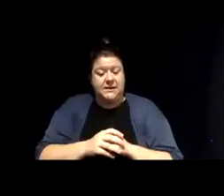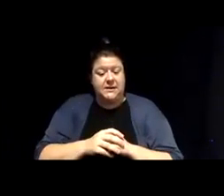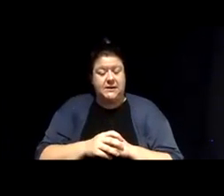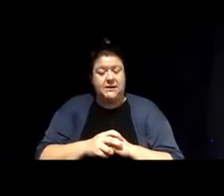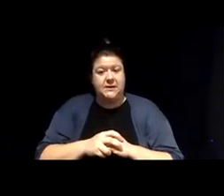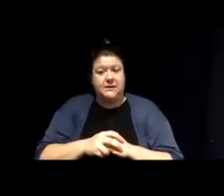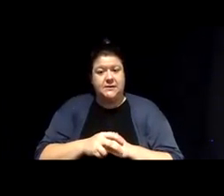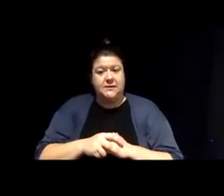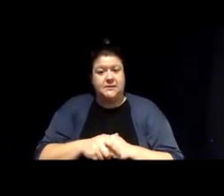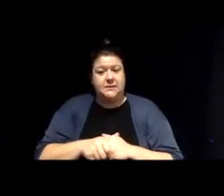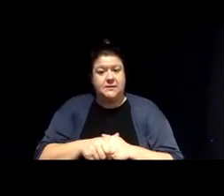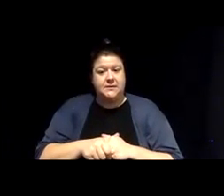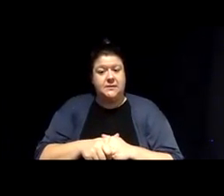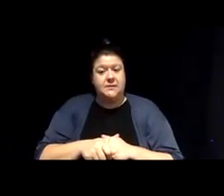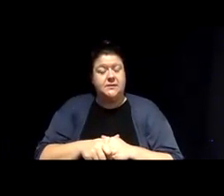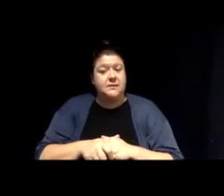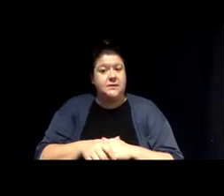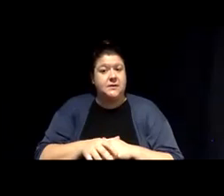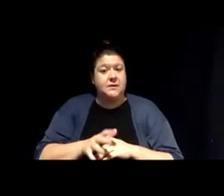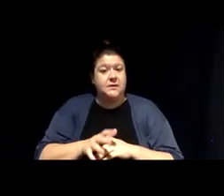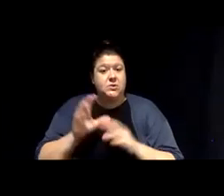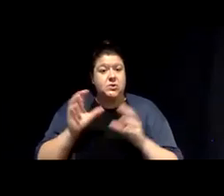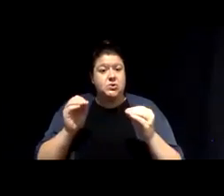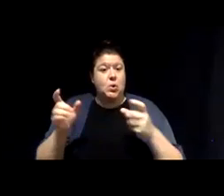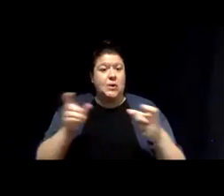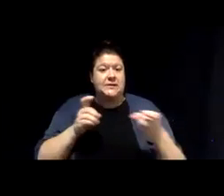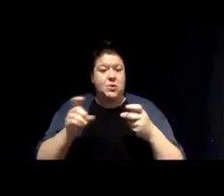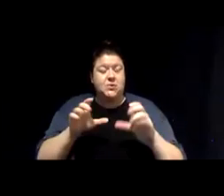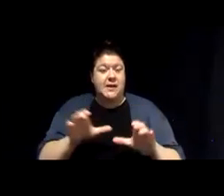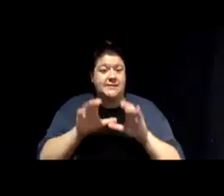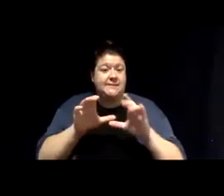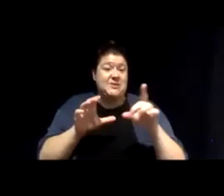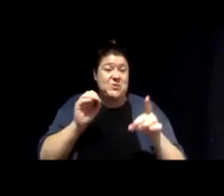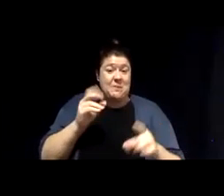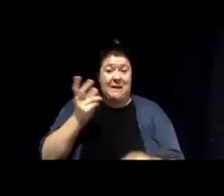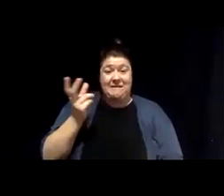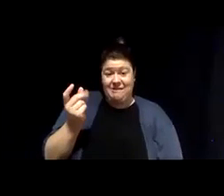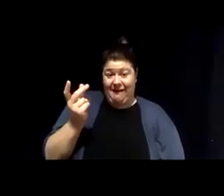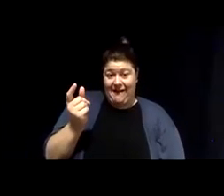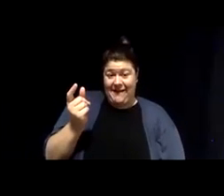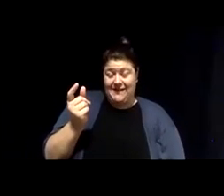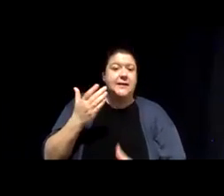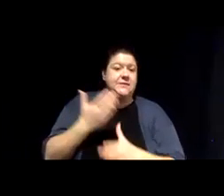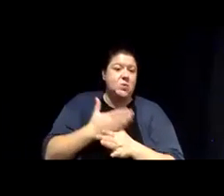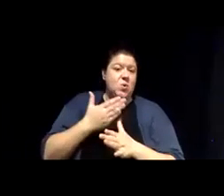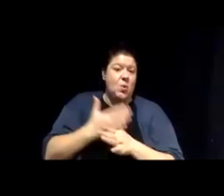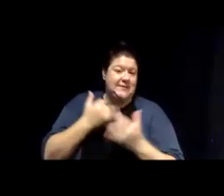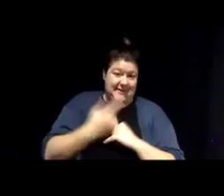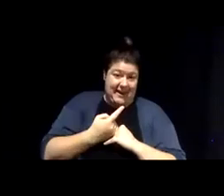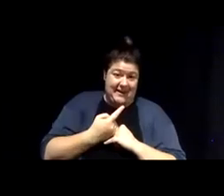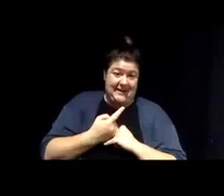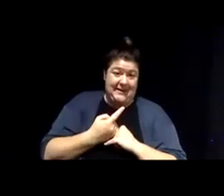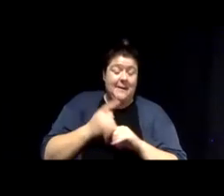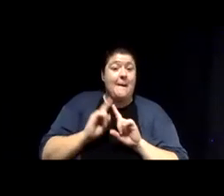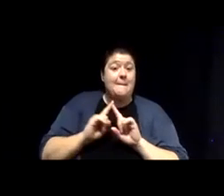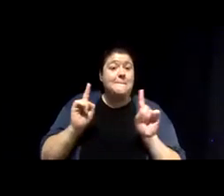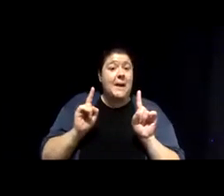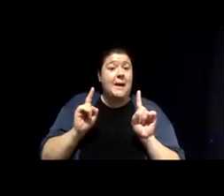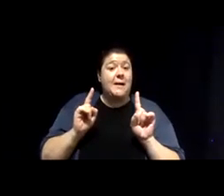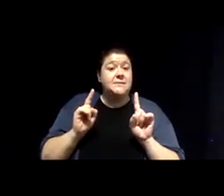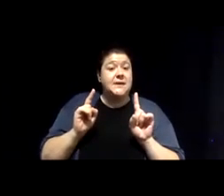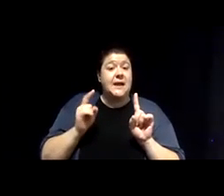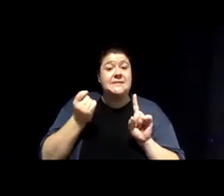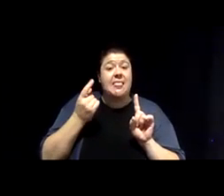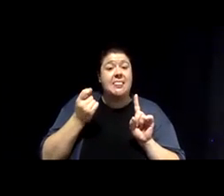and so I have this little booger here who is annoying as anything today, but he's 11 months